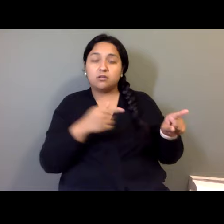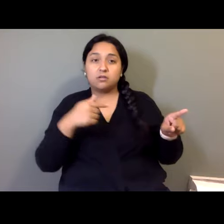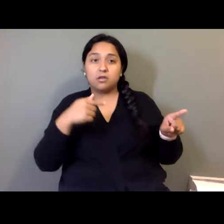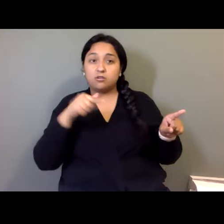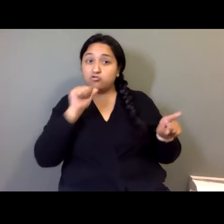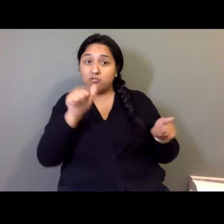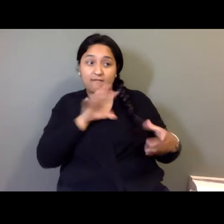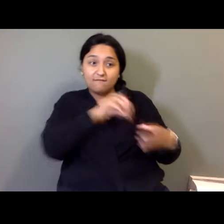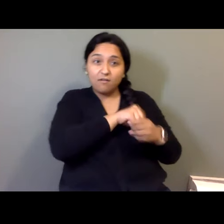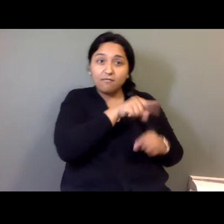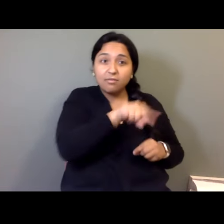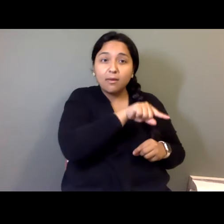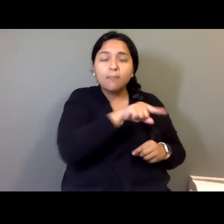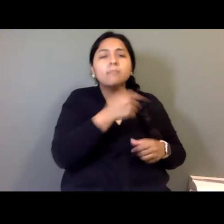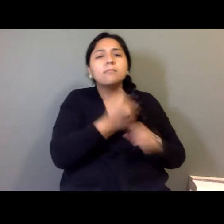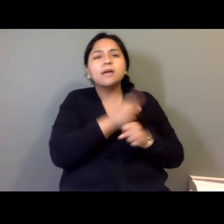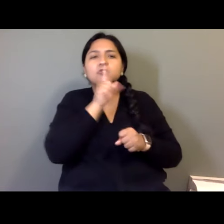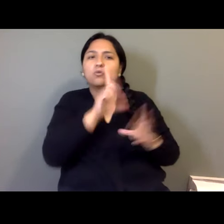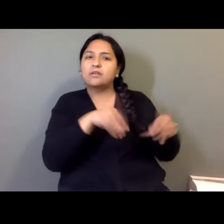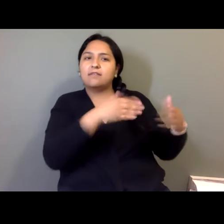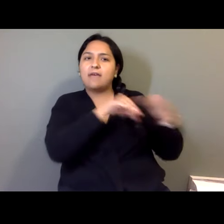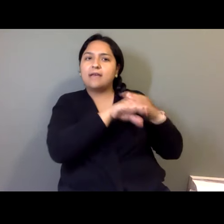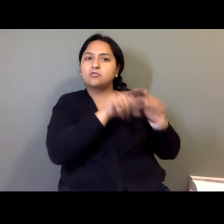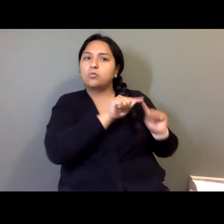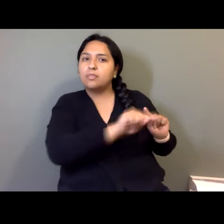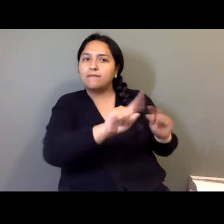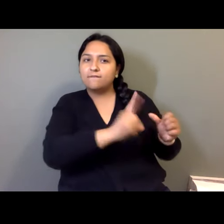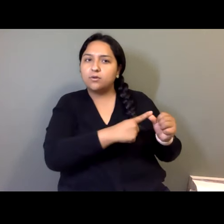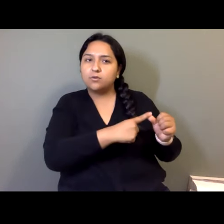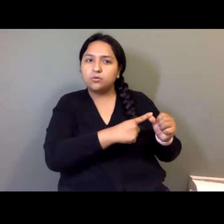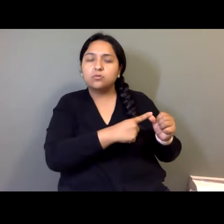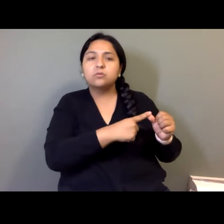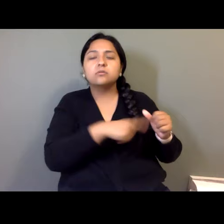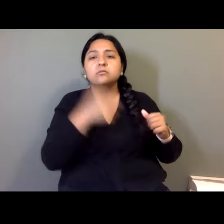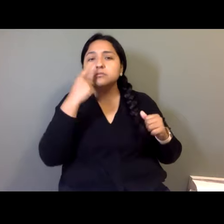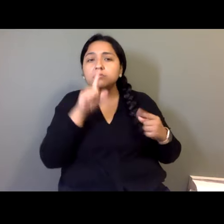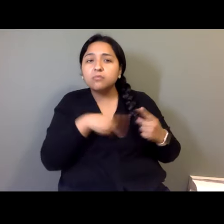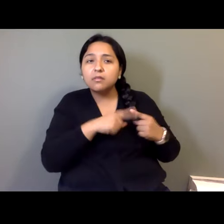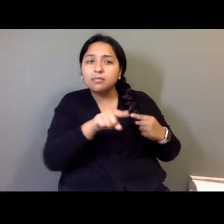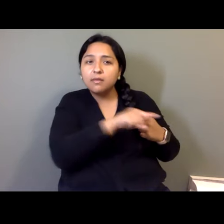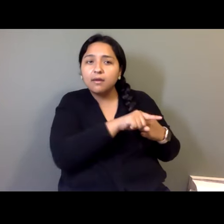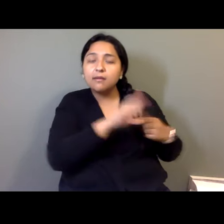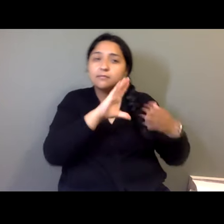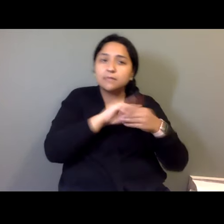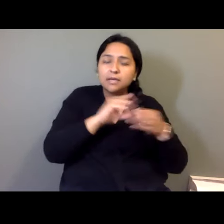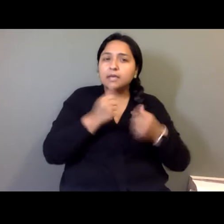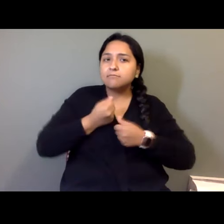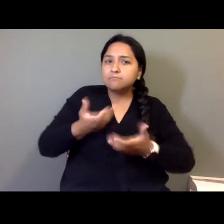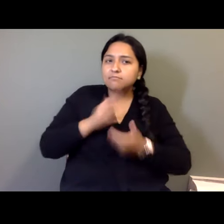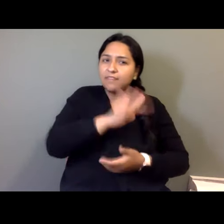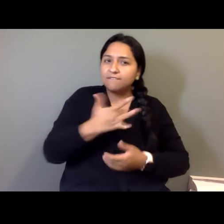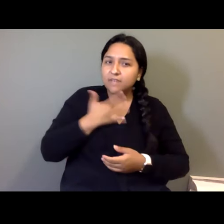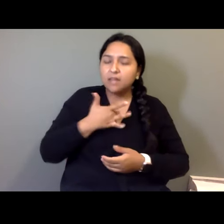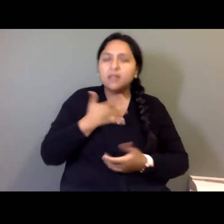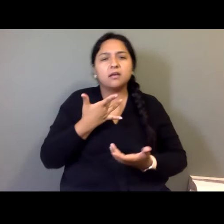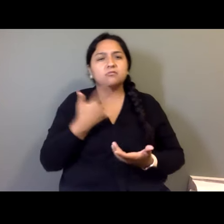to make sure we give access to these people. We need to make sure when they're, like, speaking and they say how they feel, we need to really respect